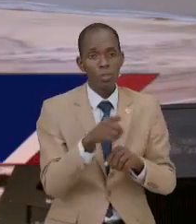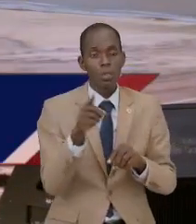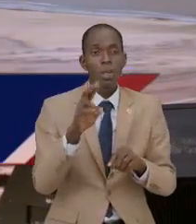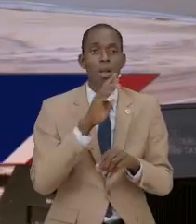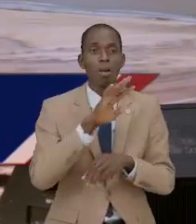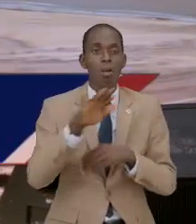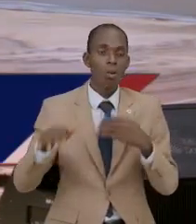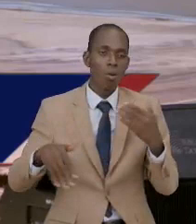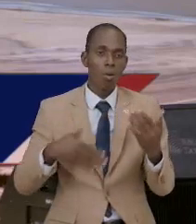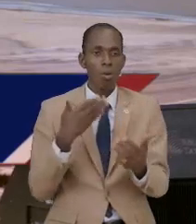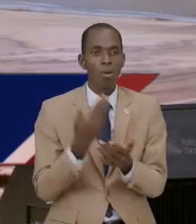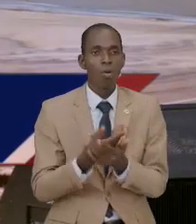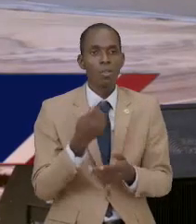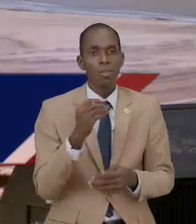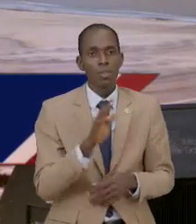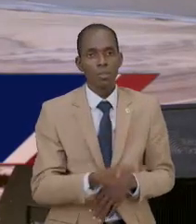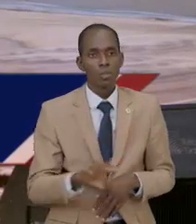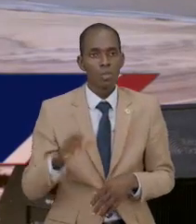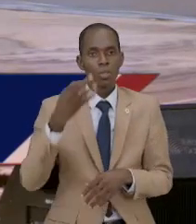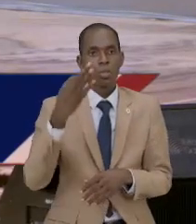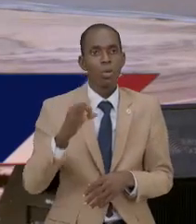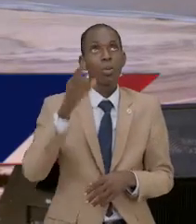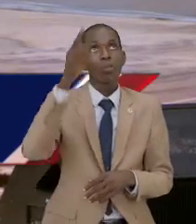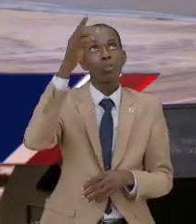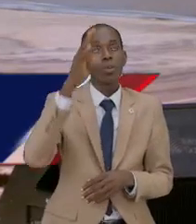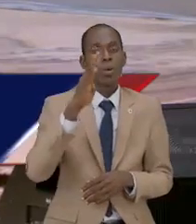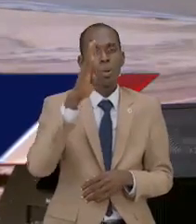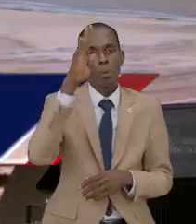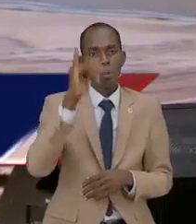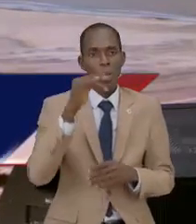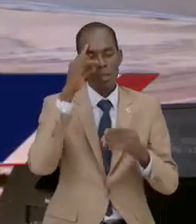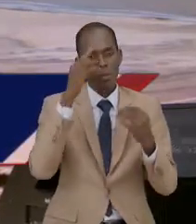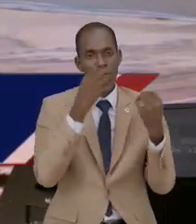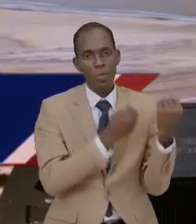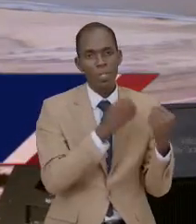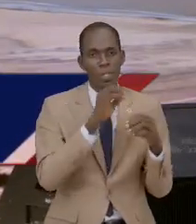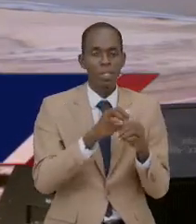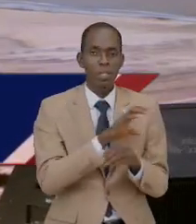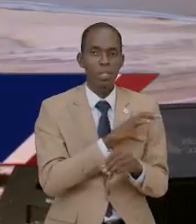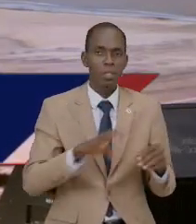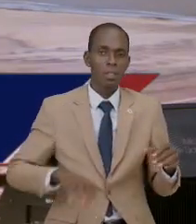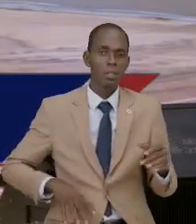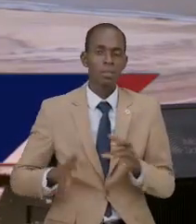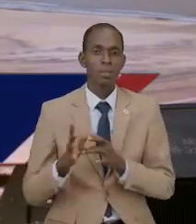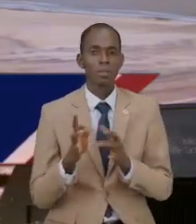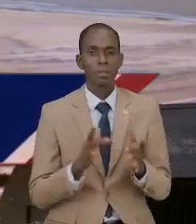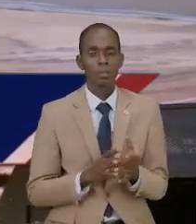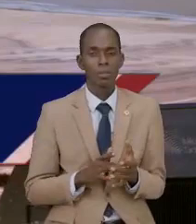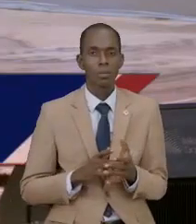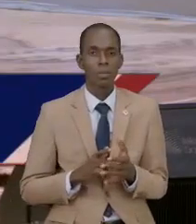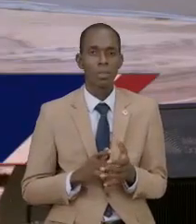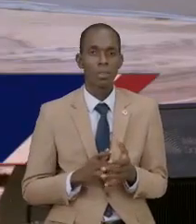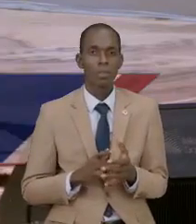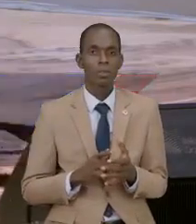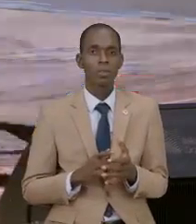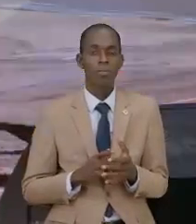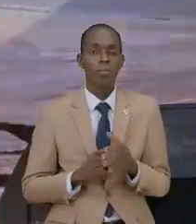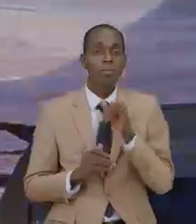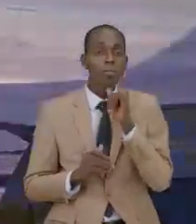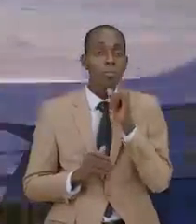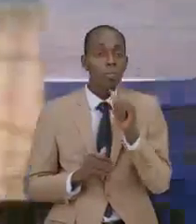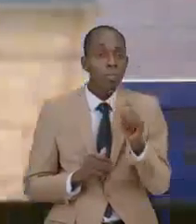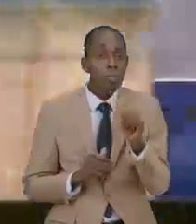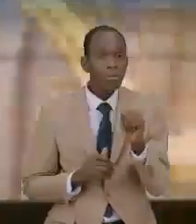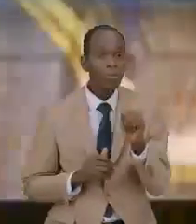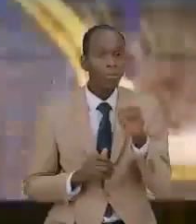all the children of God by faith in Christ Jesus. Not